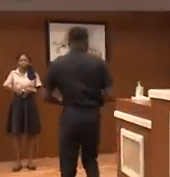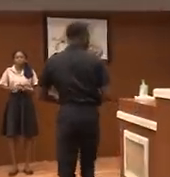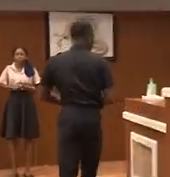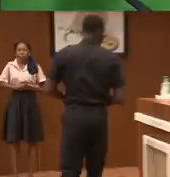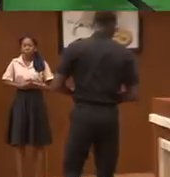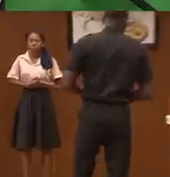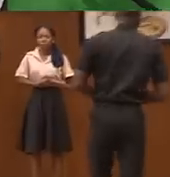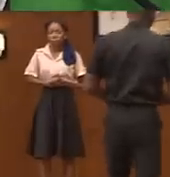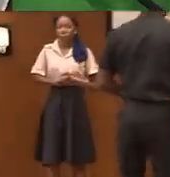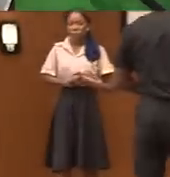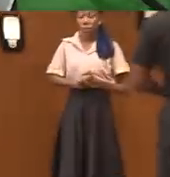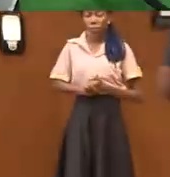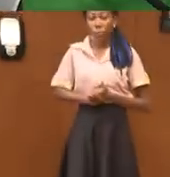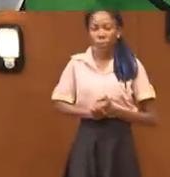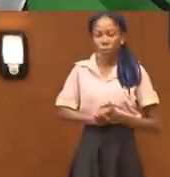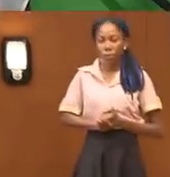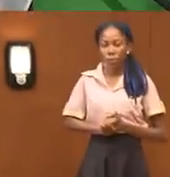on.